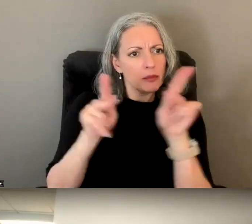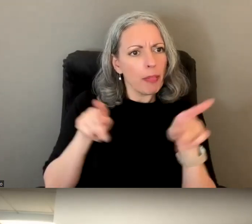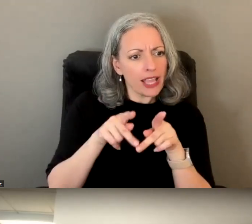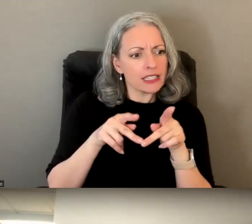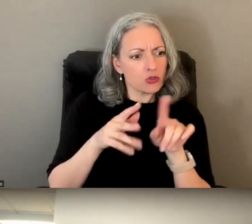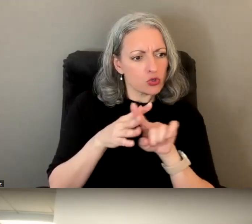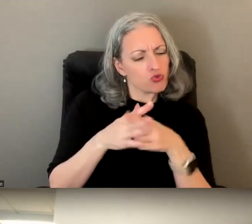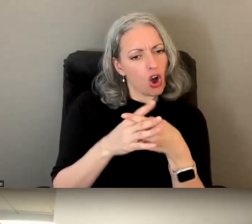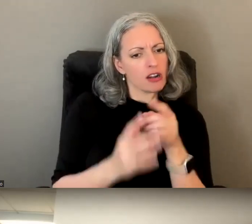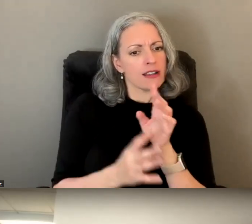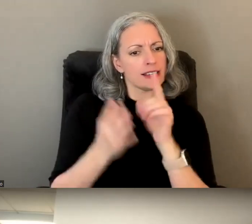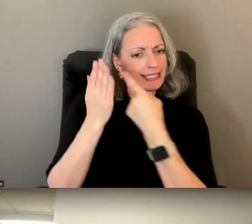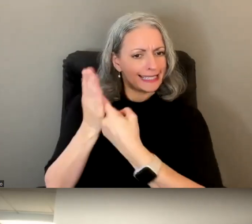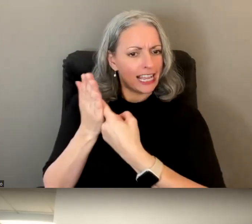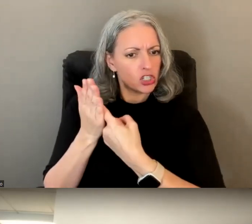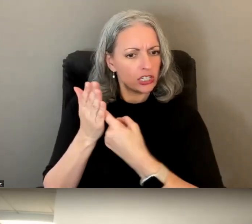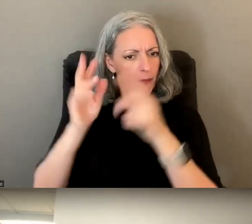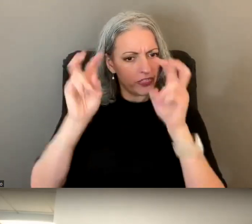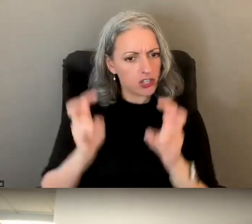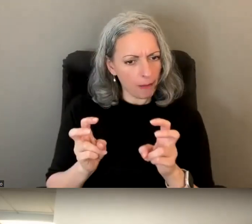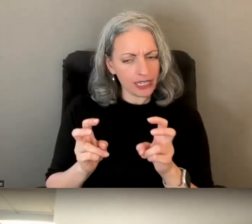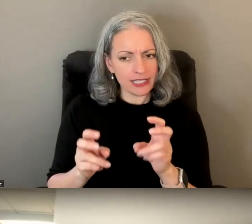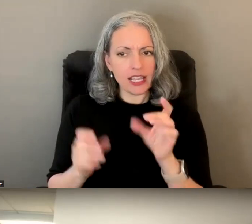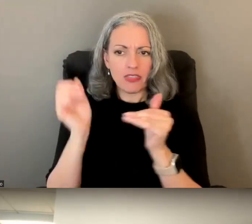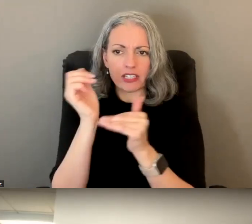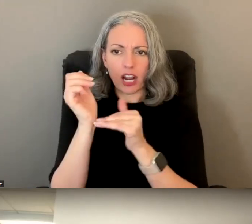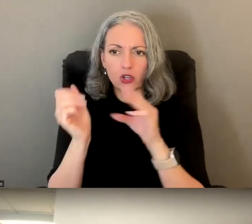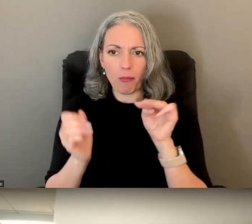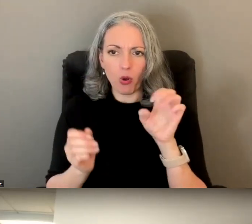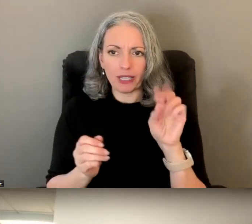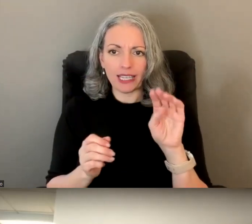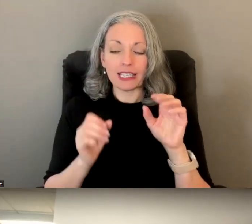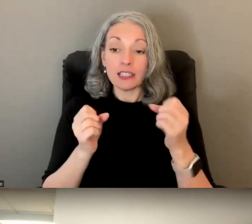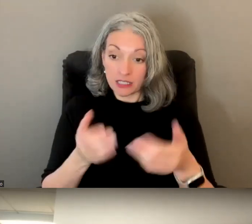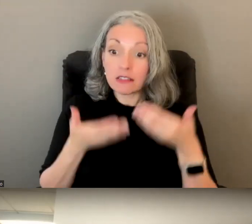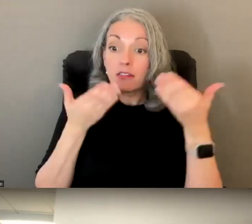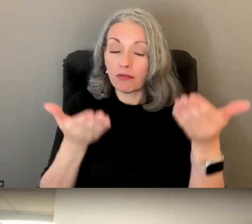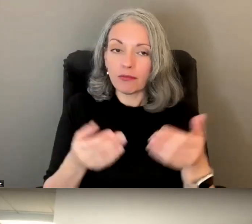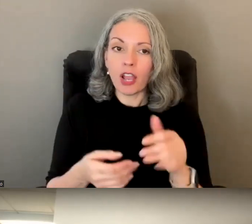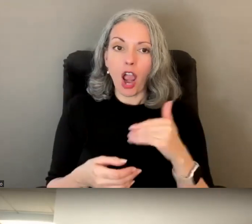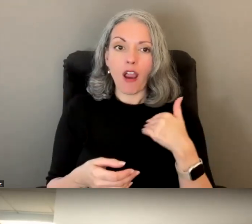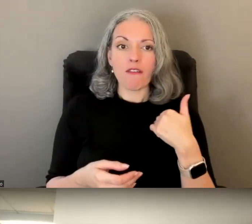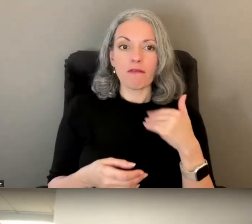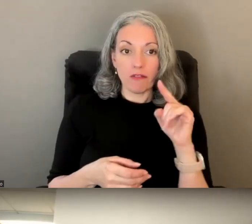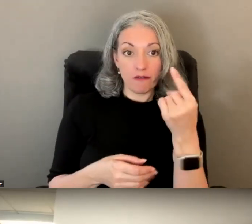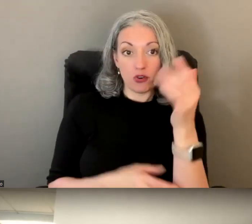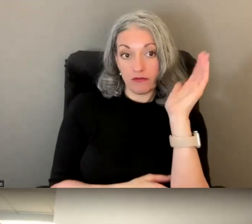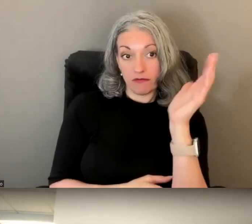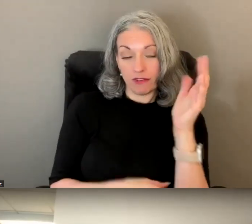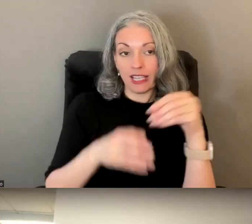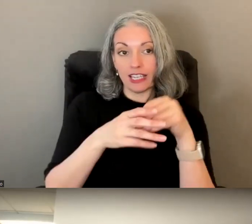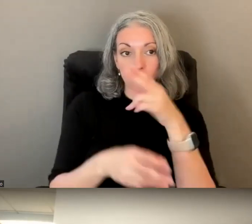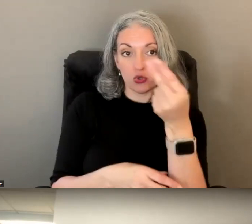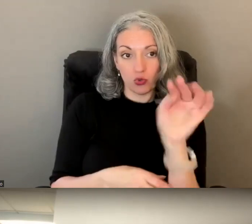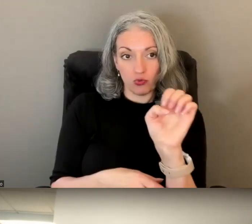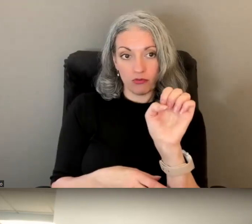discussion about the topics that Dr. Mobley's raising. Right. We're having our first symposium virtually in June, so I can share